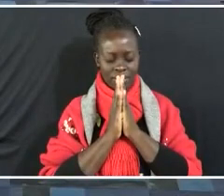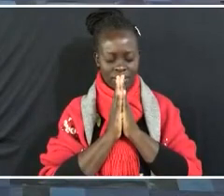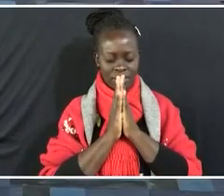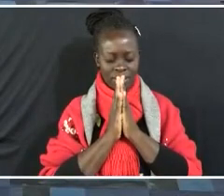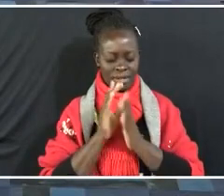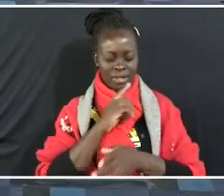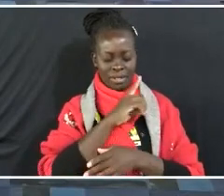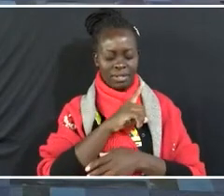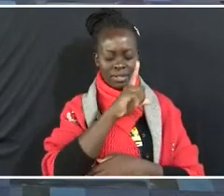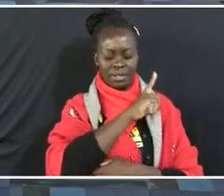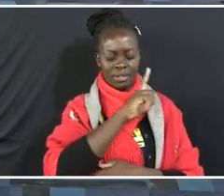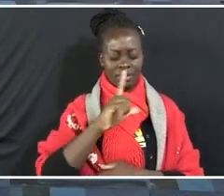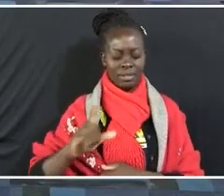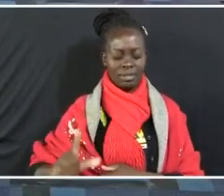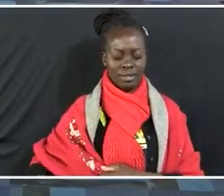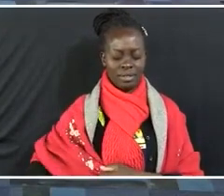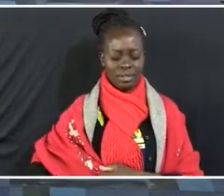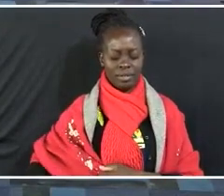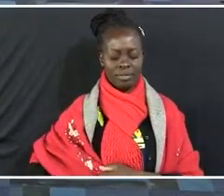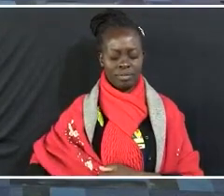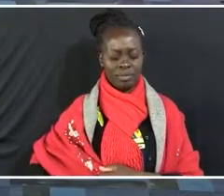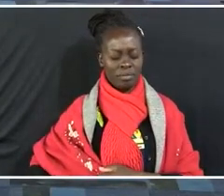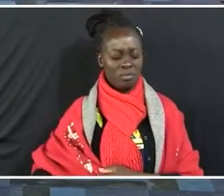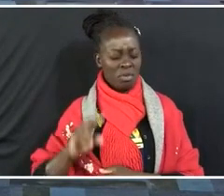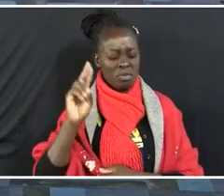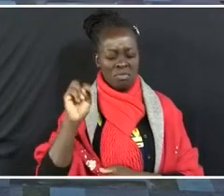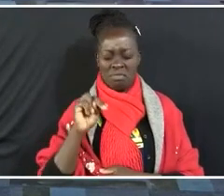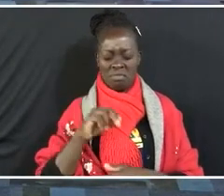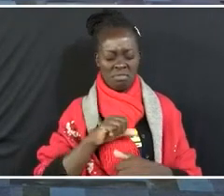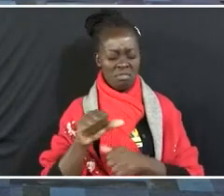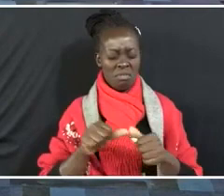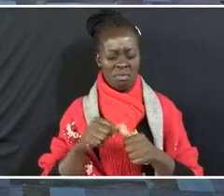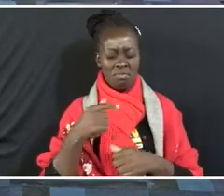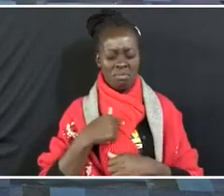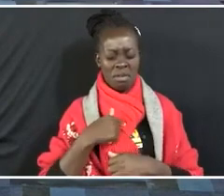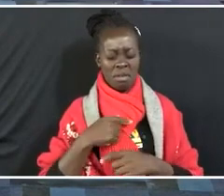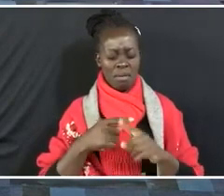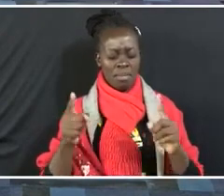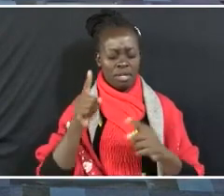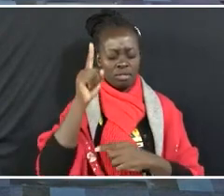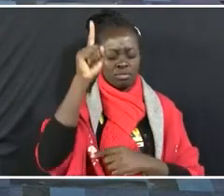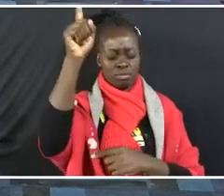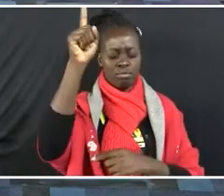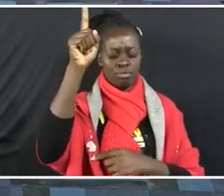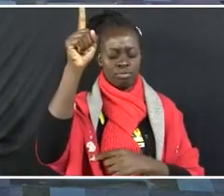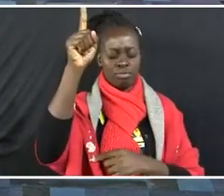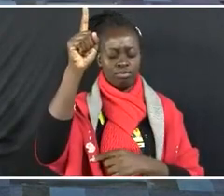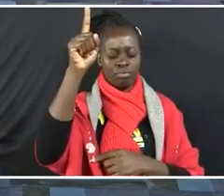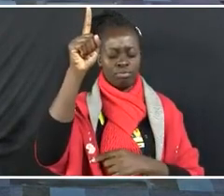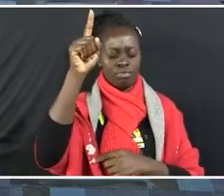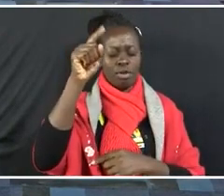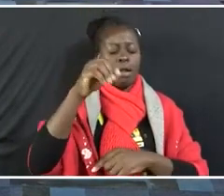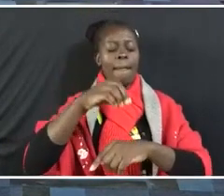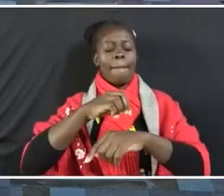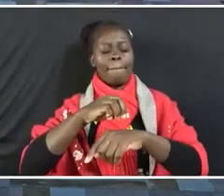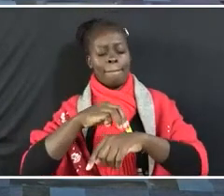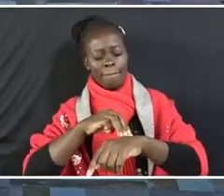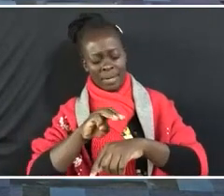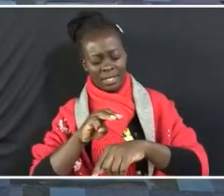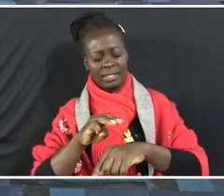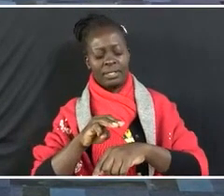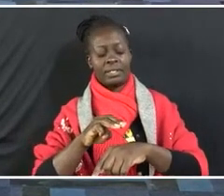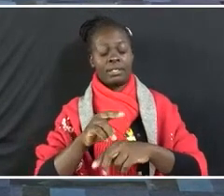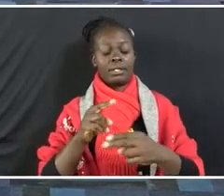Dear Lord, it's not about me, it's about you. The message is titled, Handle with